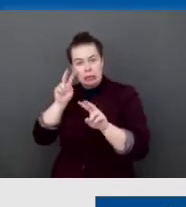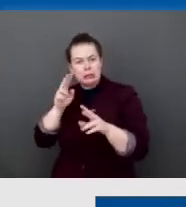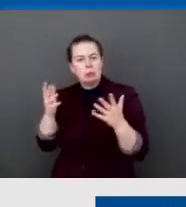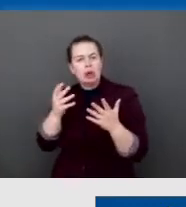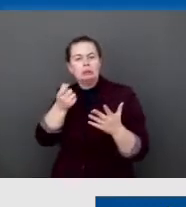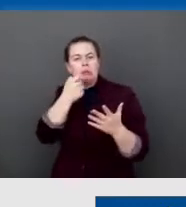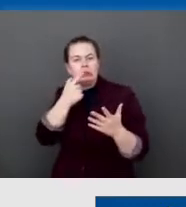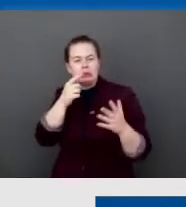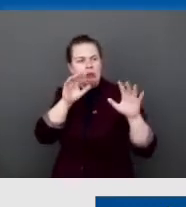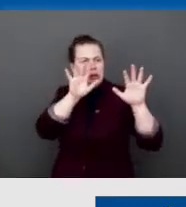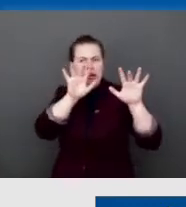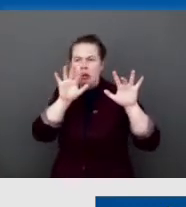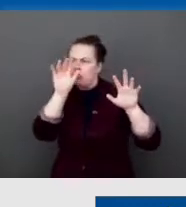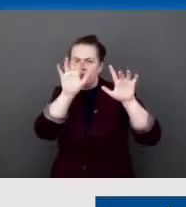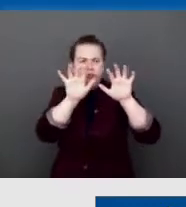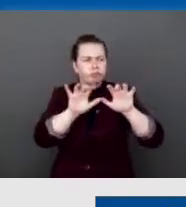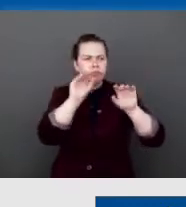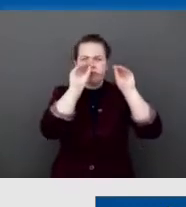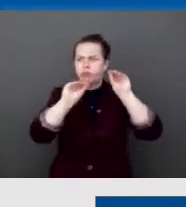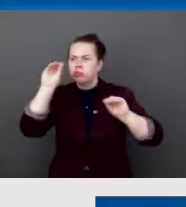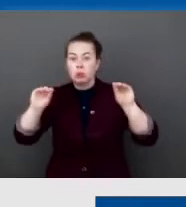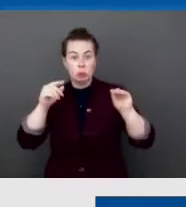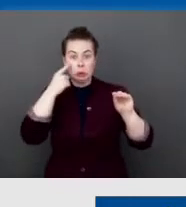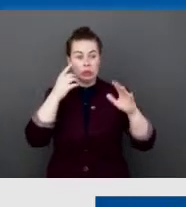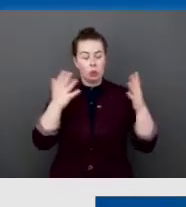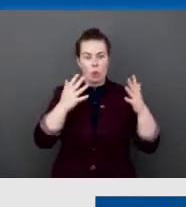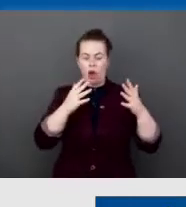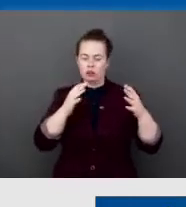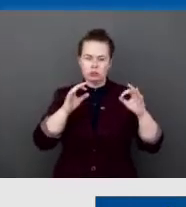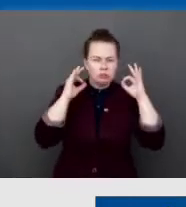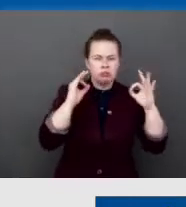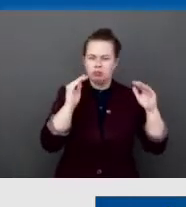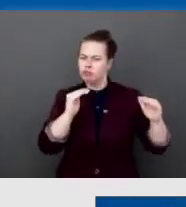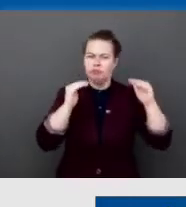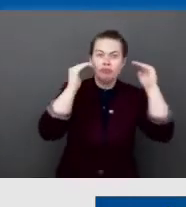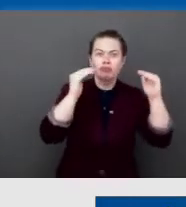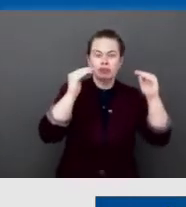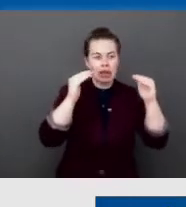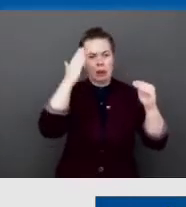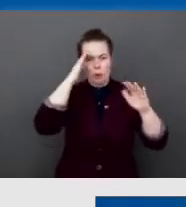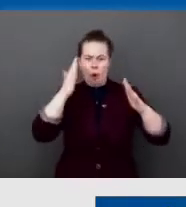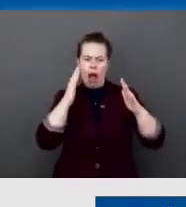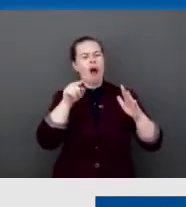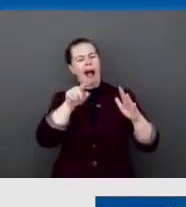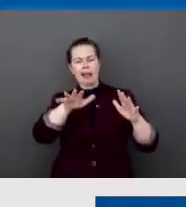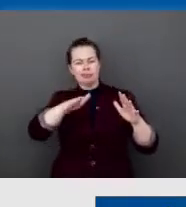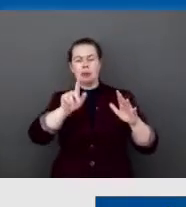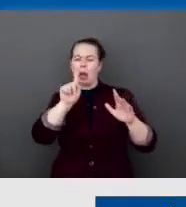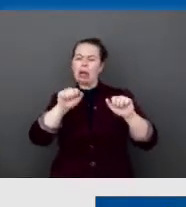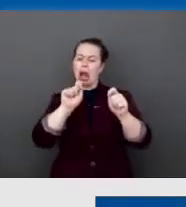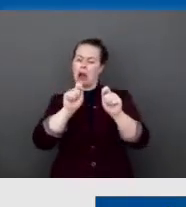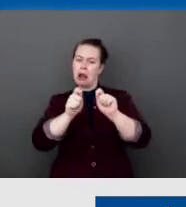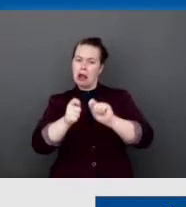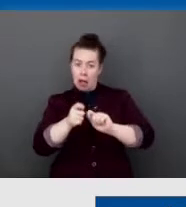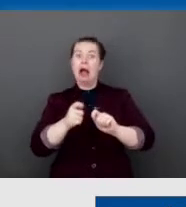So these robust metrics then allow scrutiny of what has been achieved, and therefore allows the opportunity to scale and